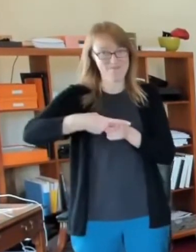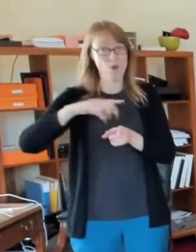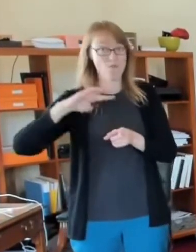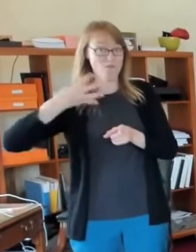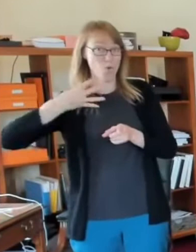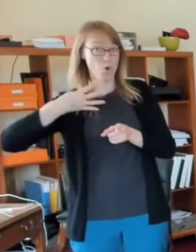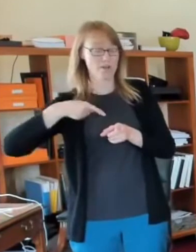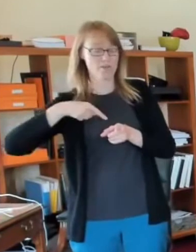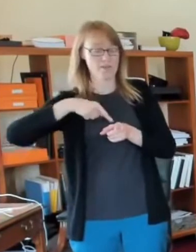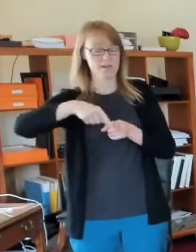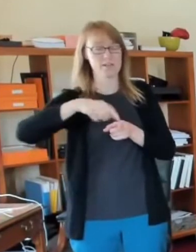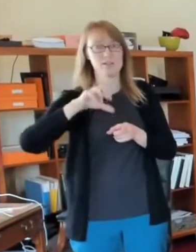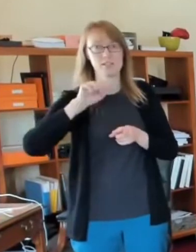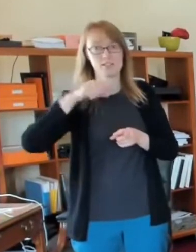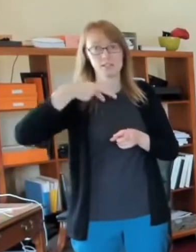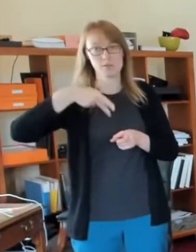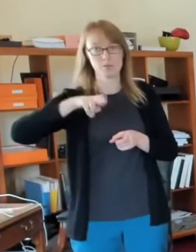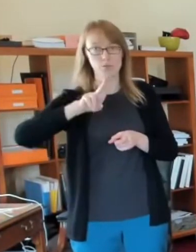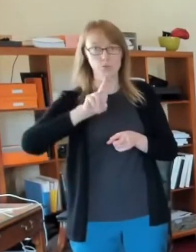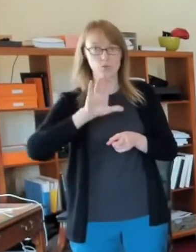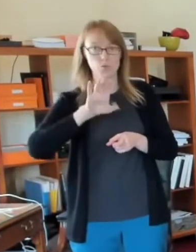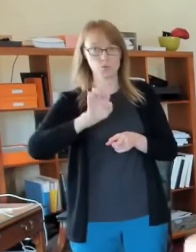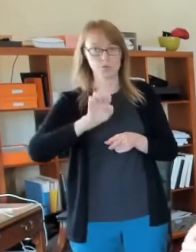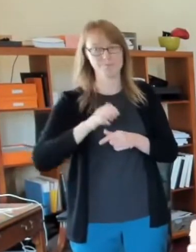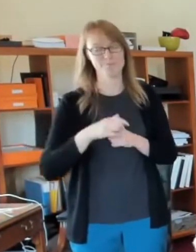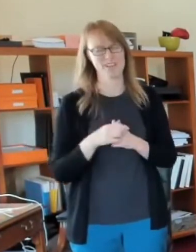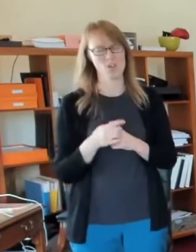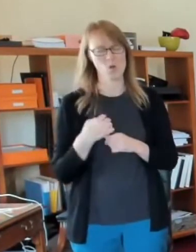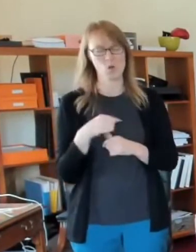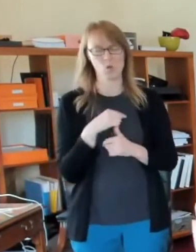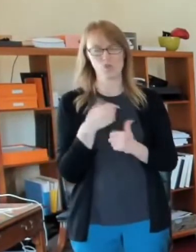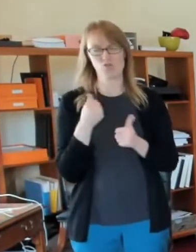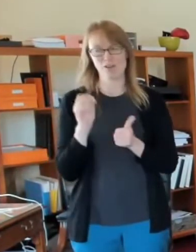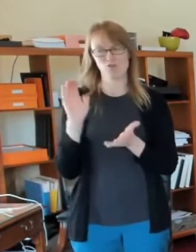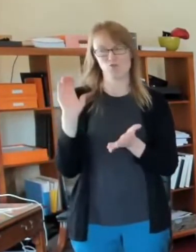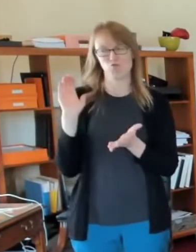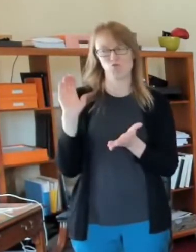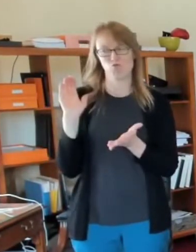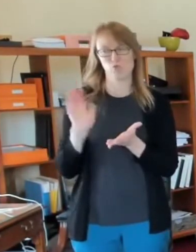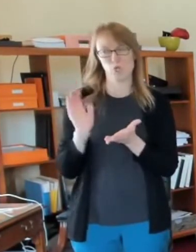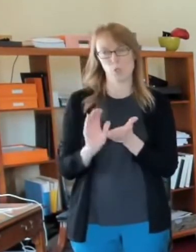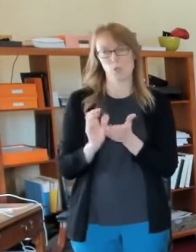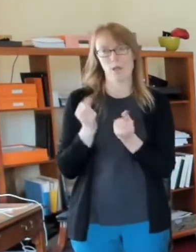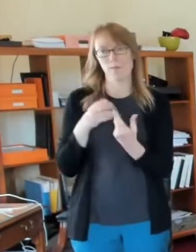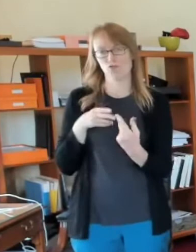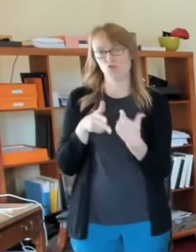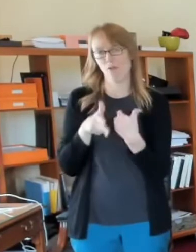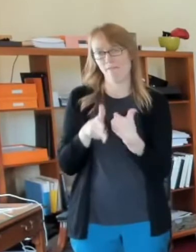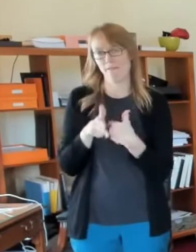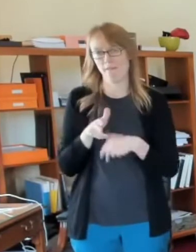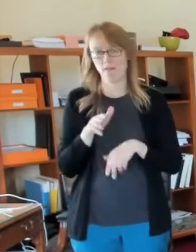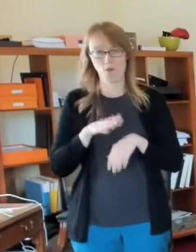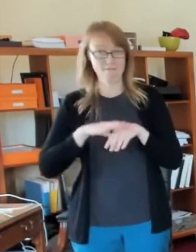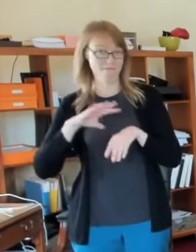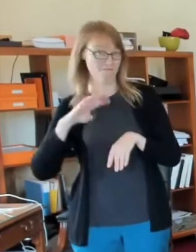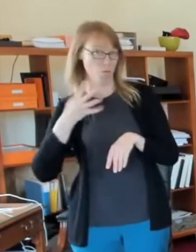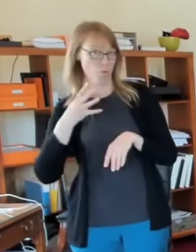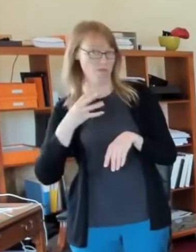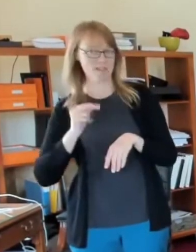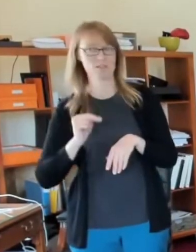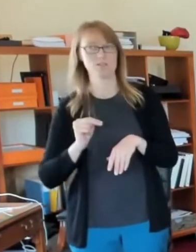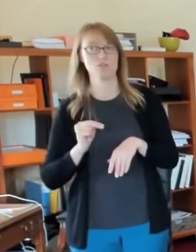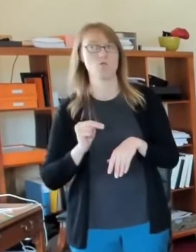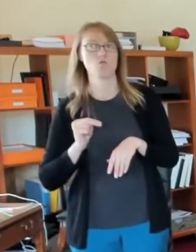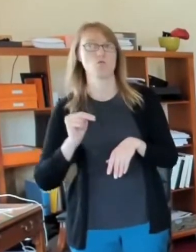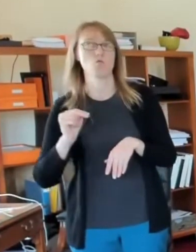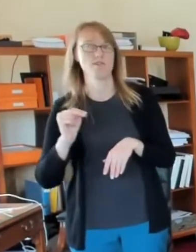narrowing down the street, 4th Street in particular, which is a northbound street. Broadway is 5th, and it's a